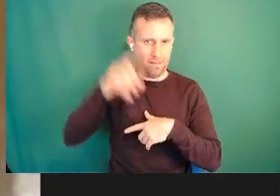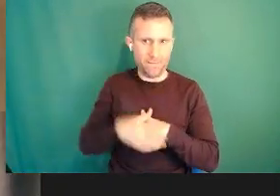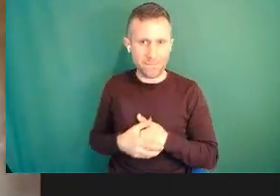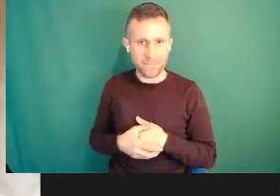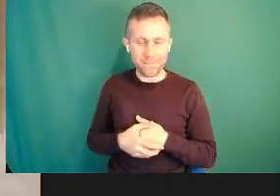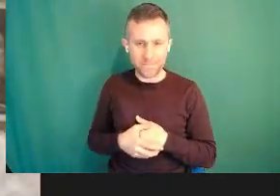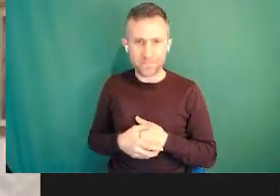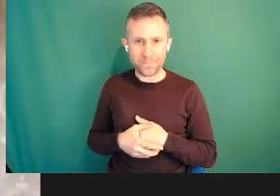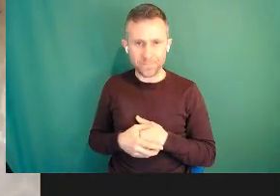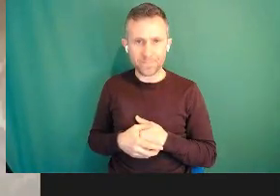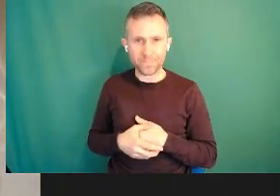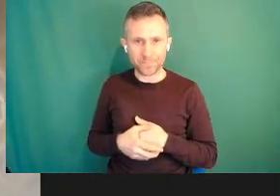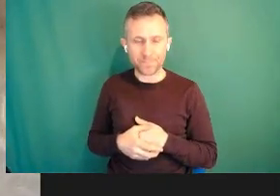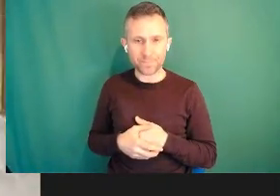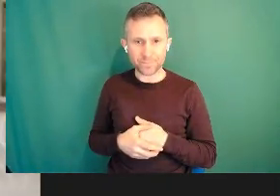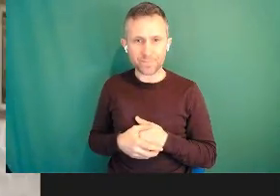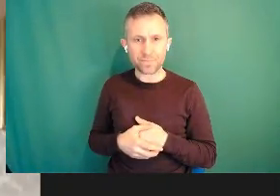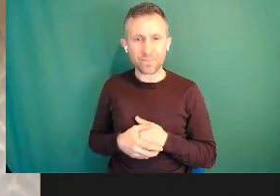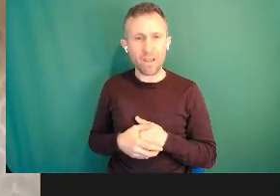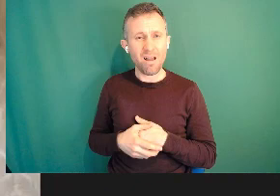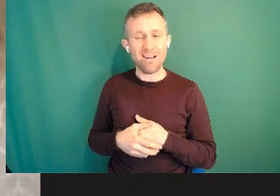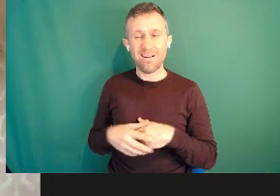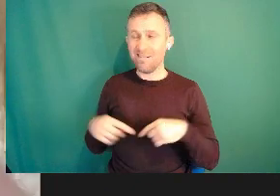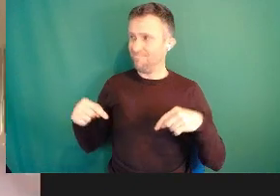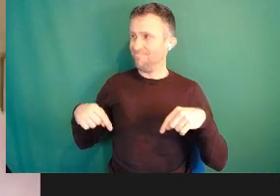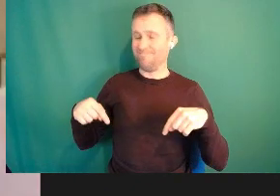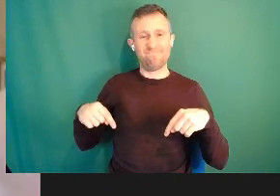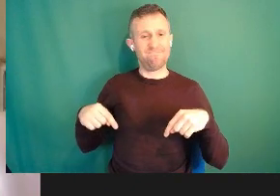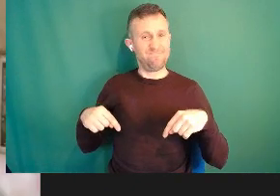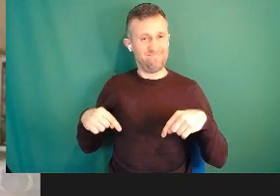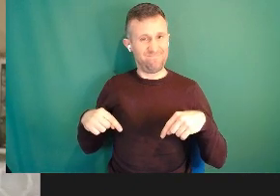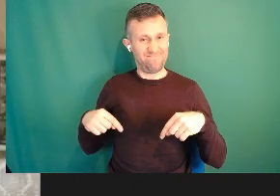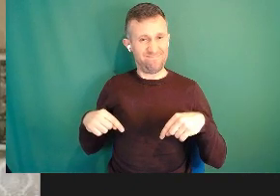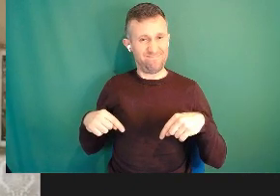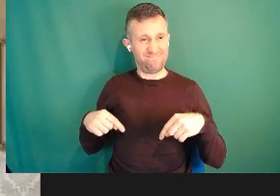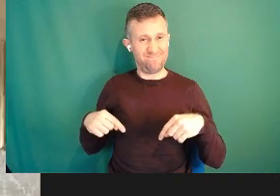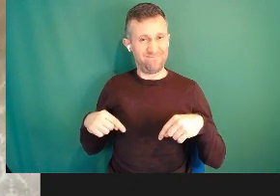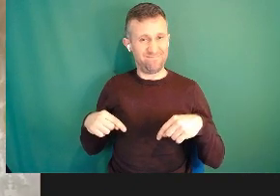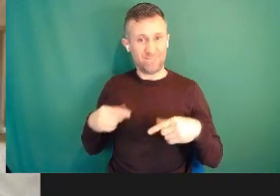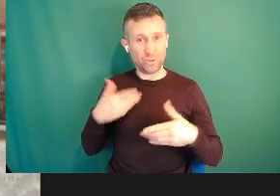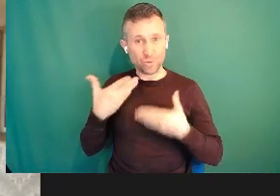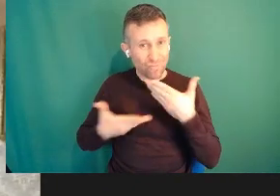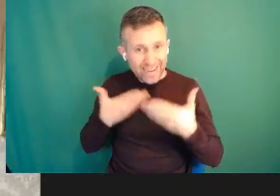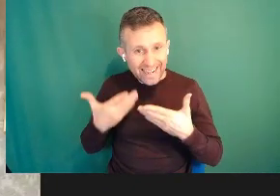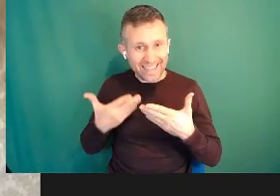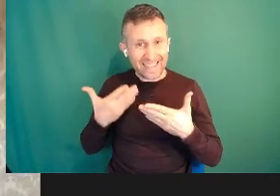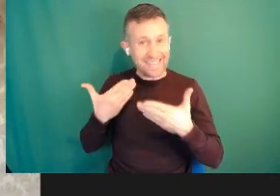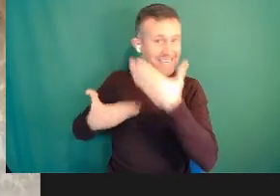much to say about the history other than you might recognize this archway. So this is an OG archway.